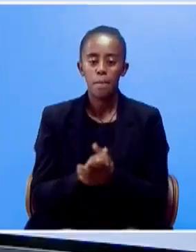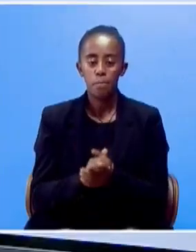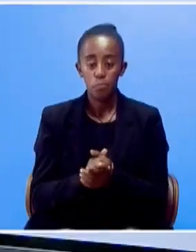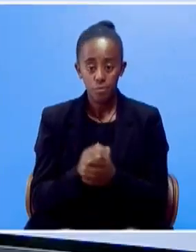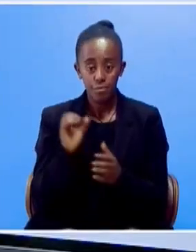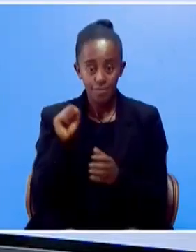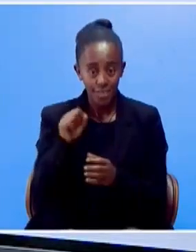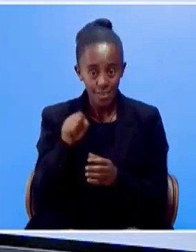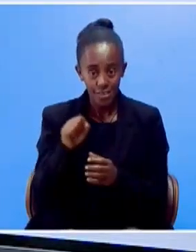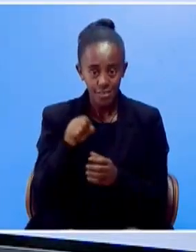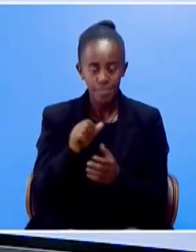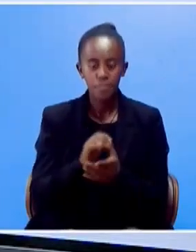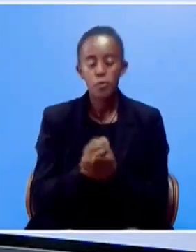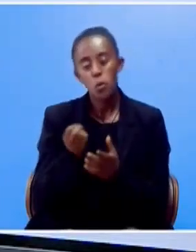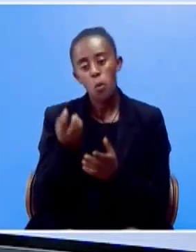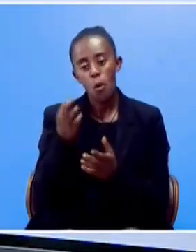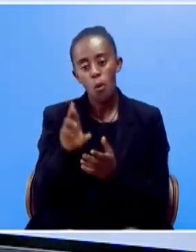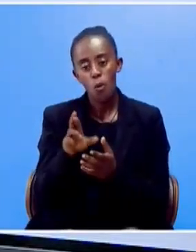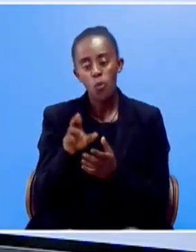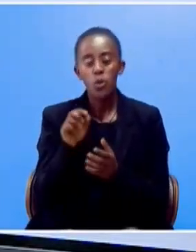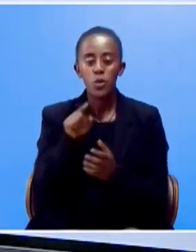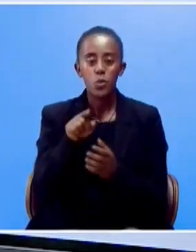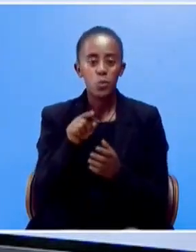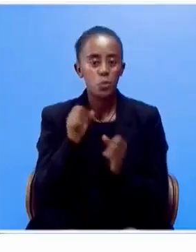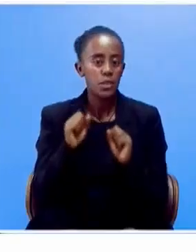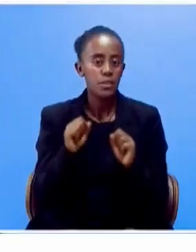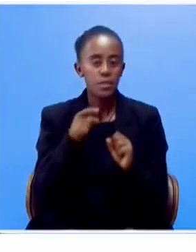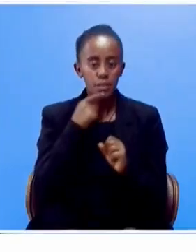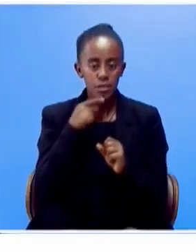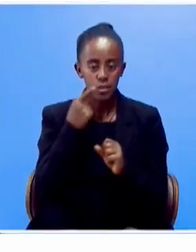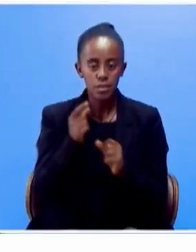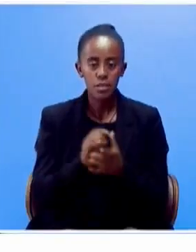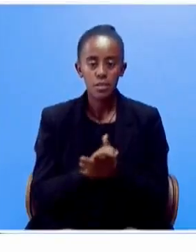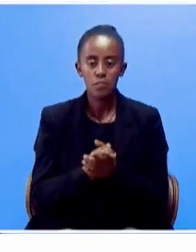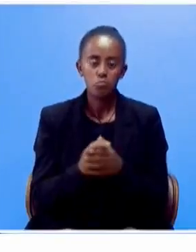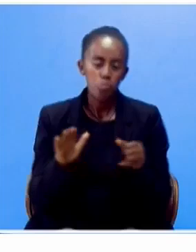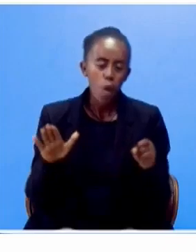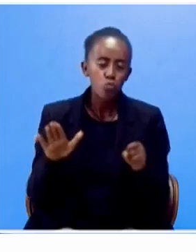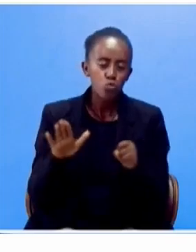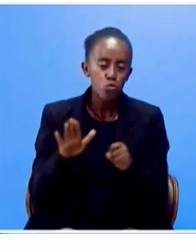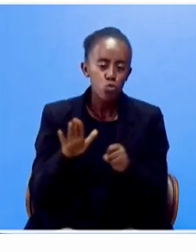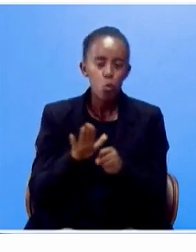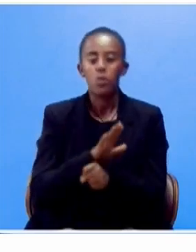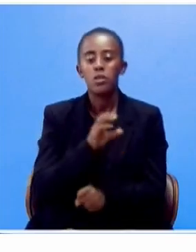Yes? Or you can say what? Absolutely.